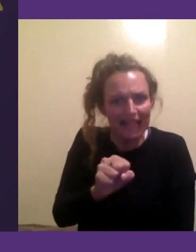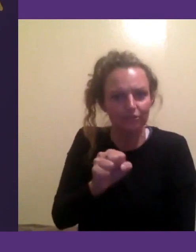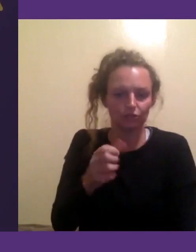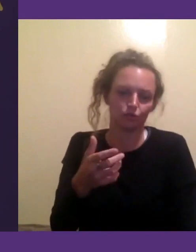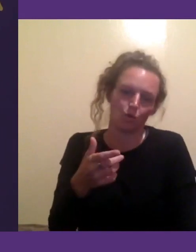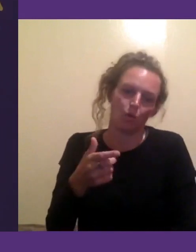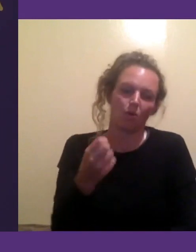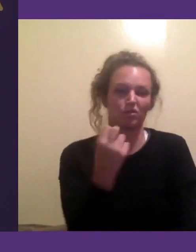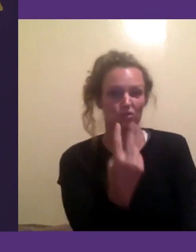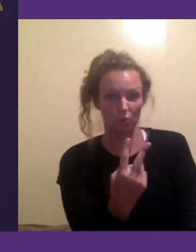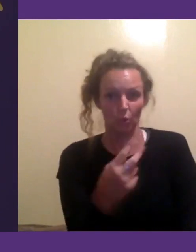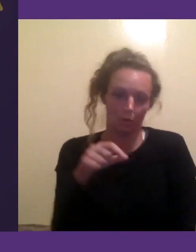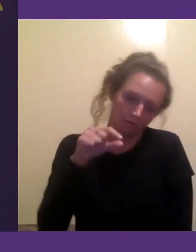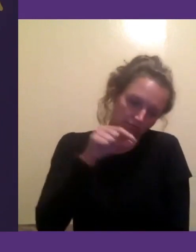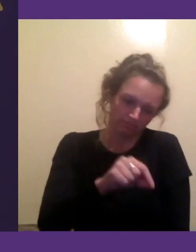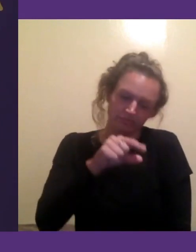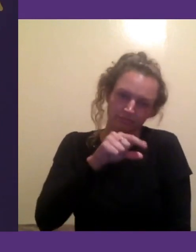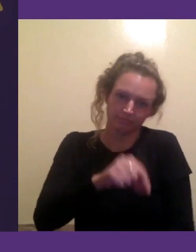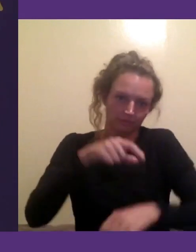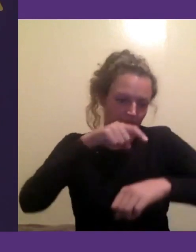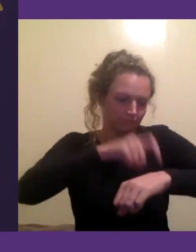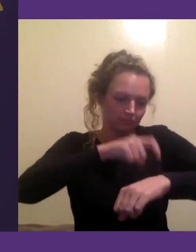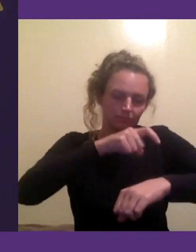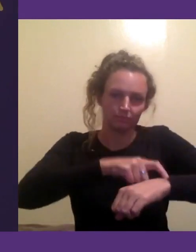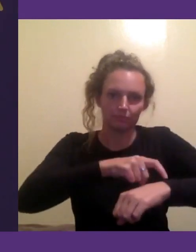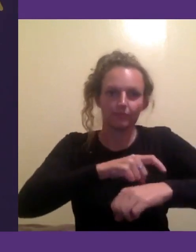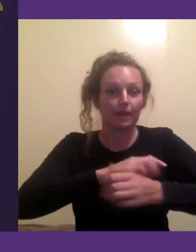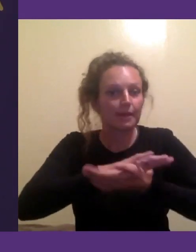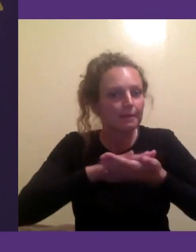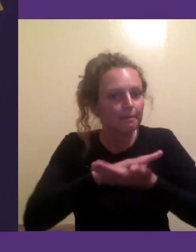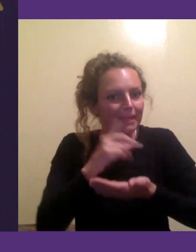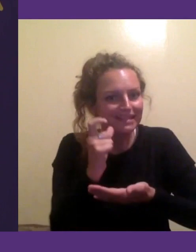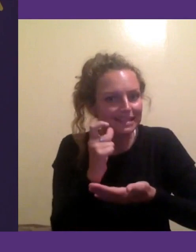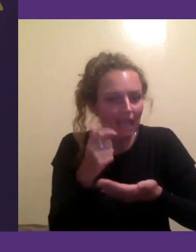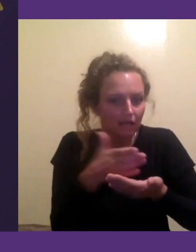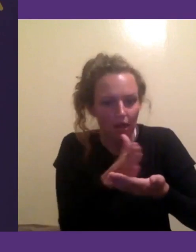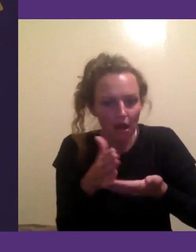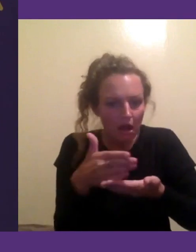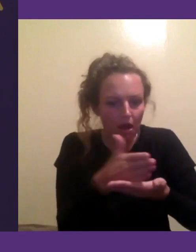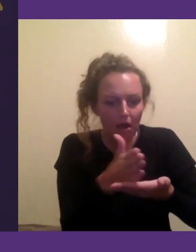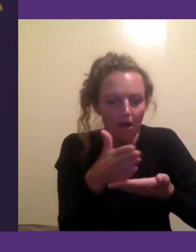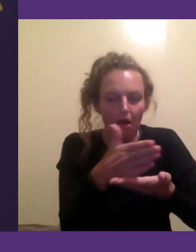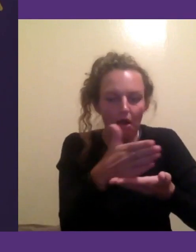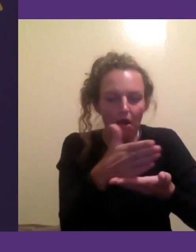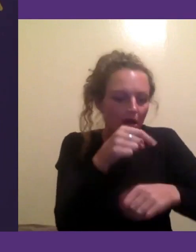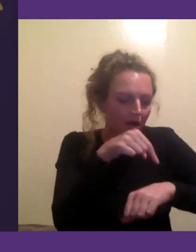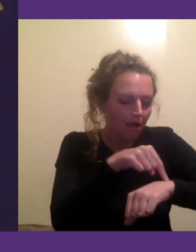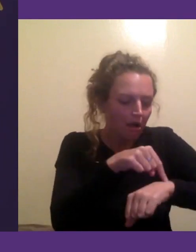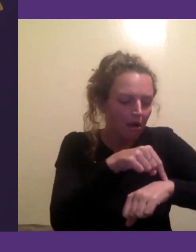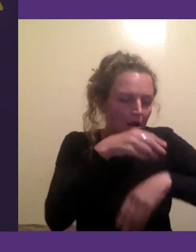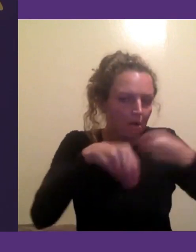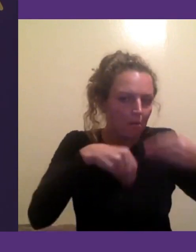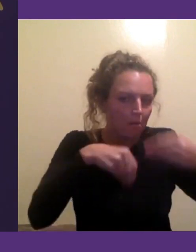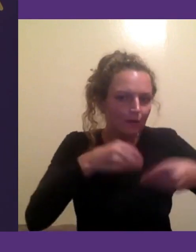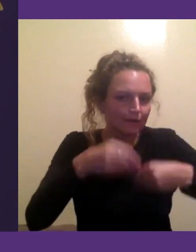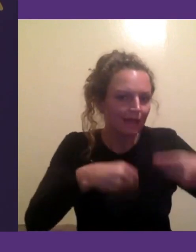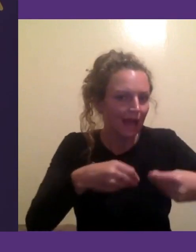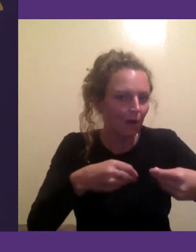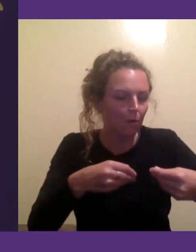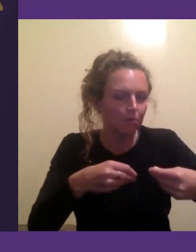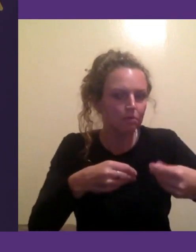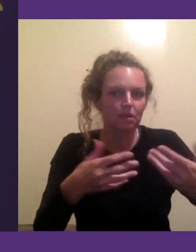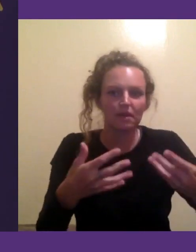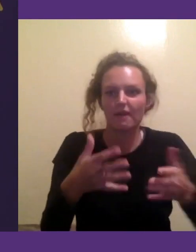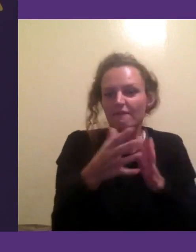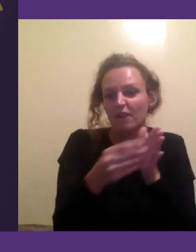that, it will allow you to navigate. So much in the same way that kind of you would use scanning software. You can